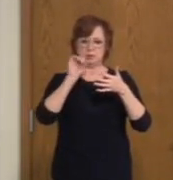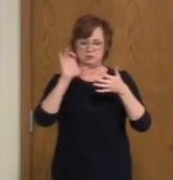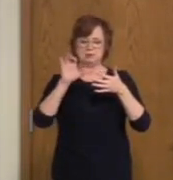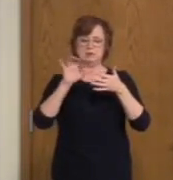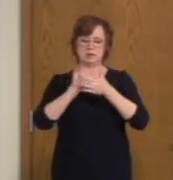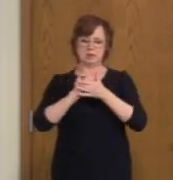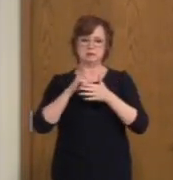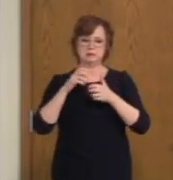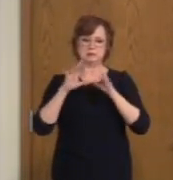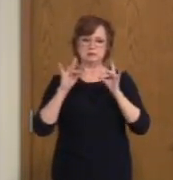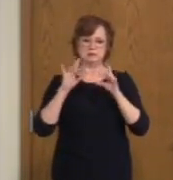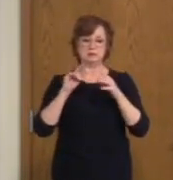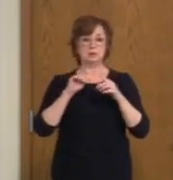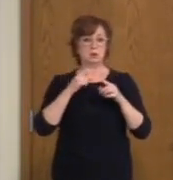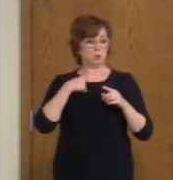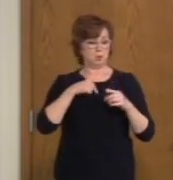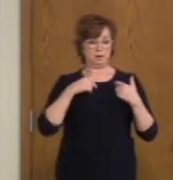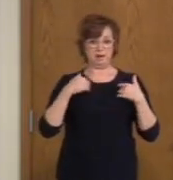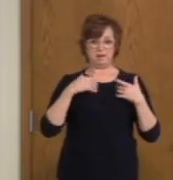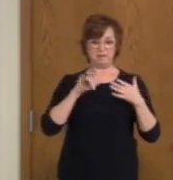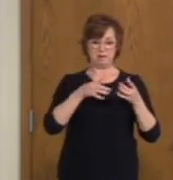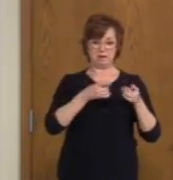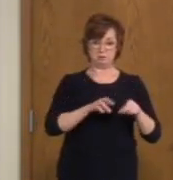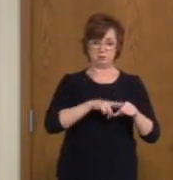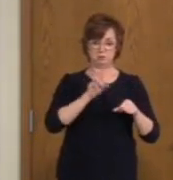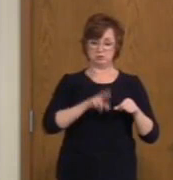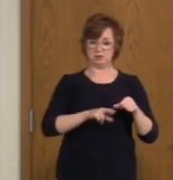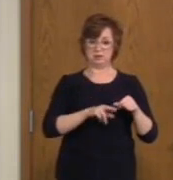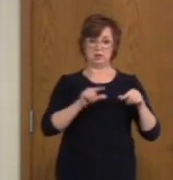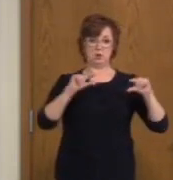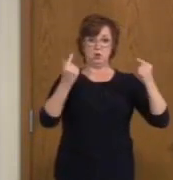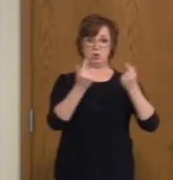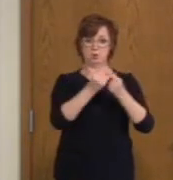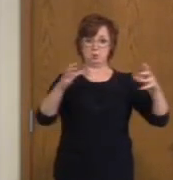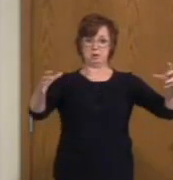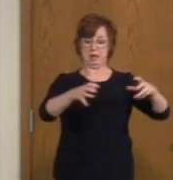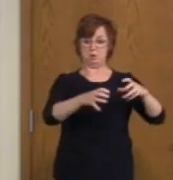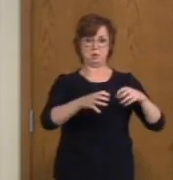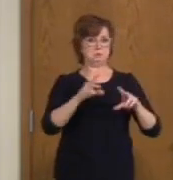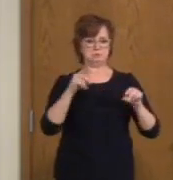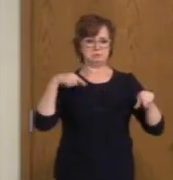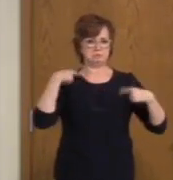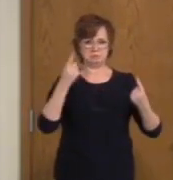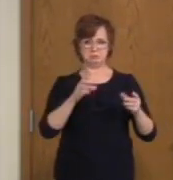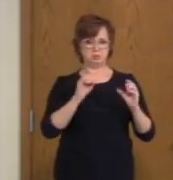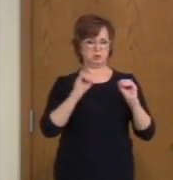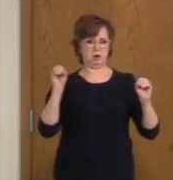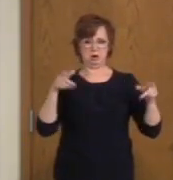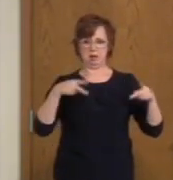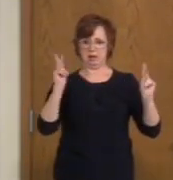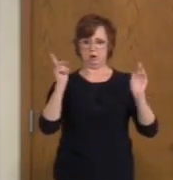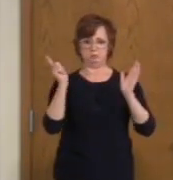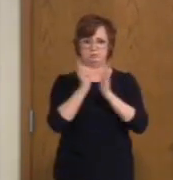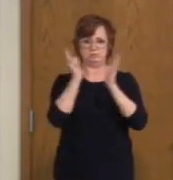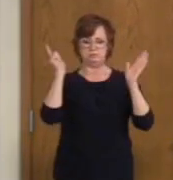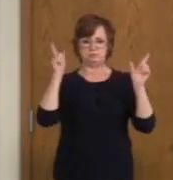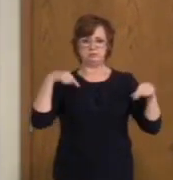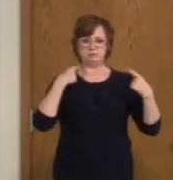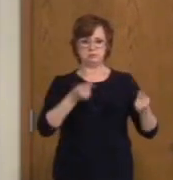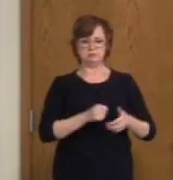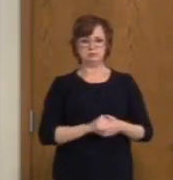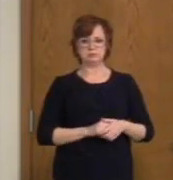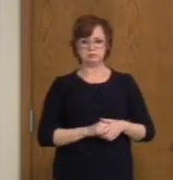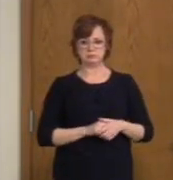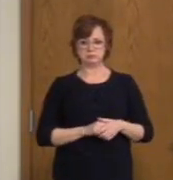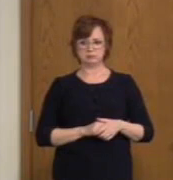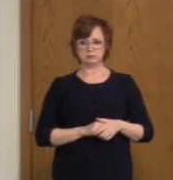again, we have not had any super spreader events in Regina. With the current orders in place, we hope that is not a likelihood.